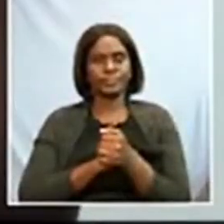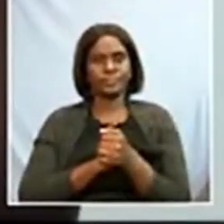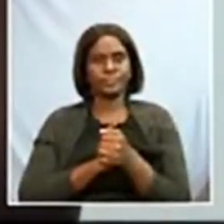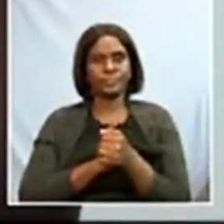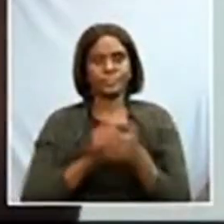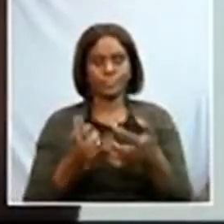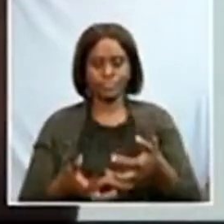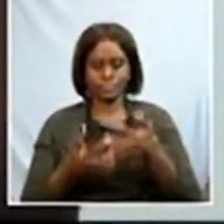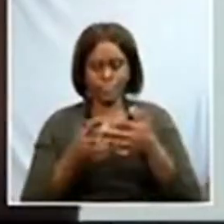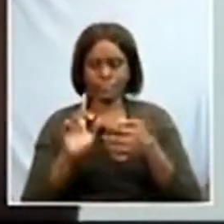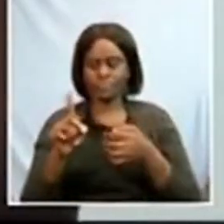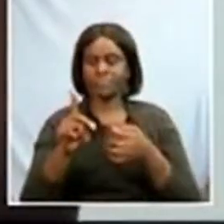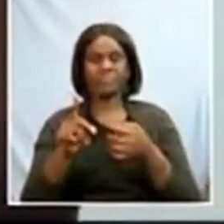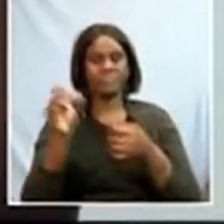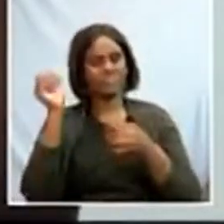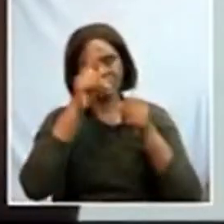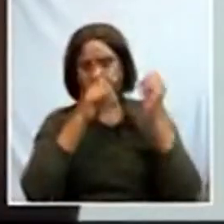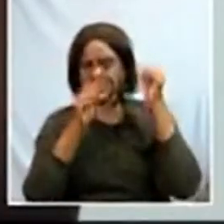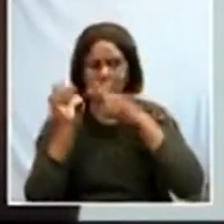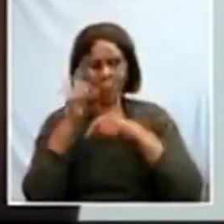our engineers, you are letting us down.